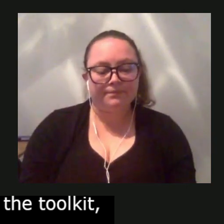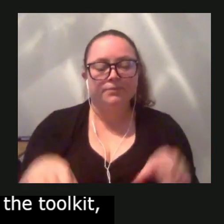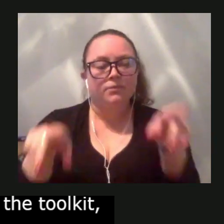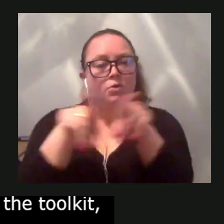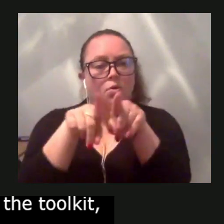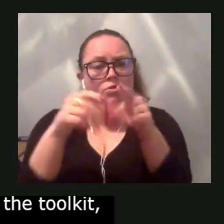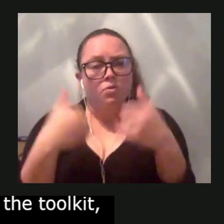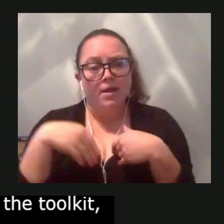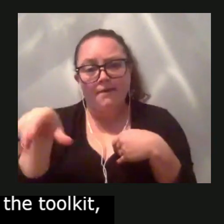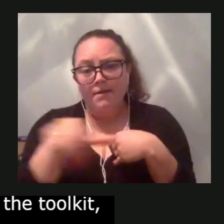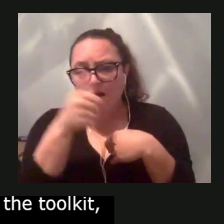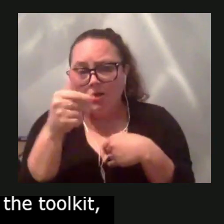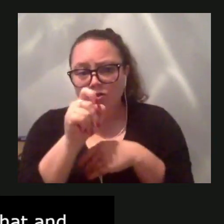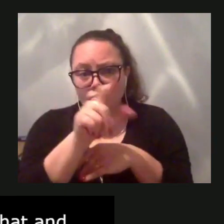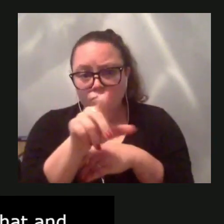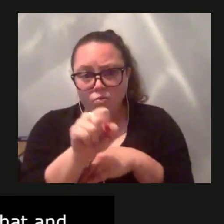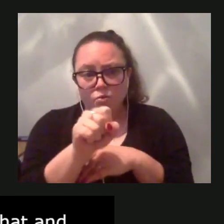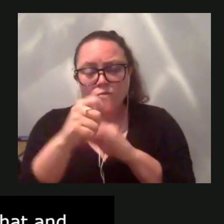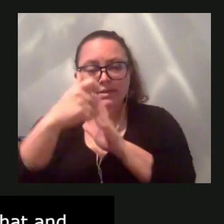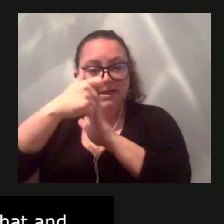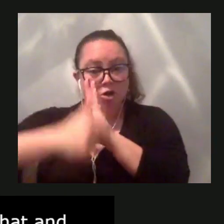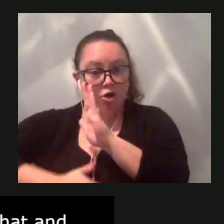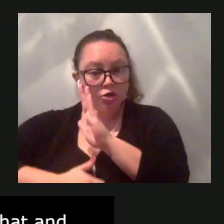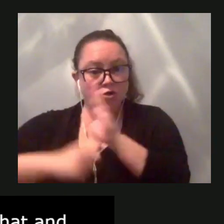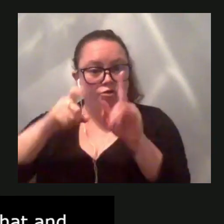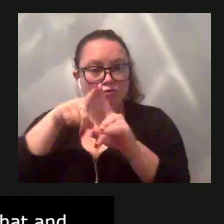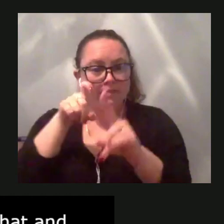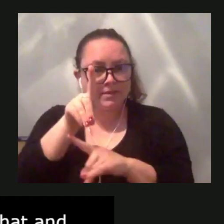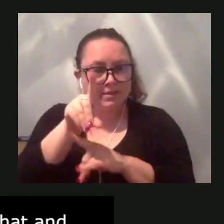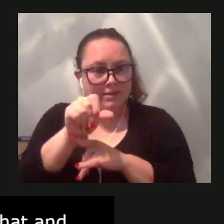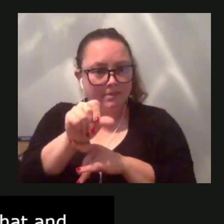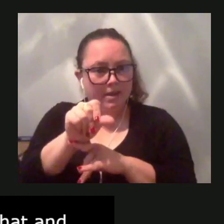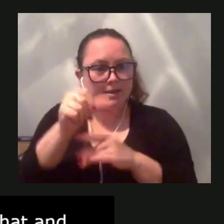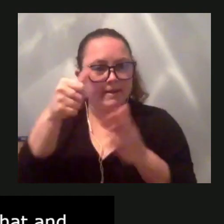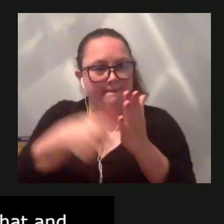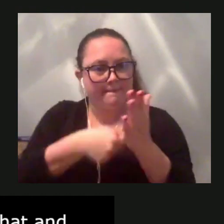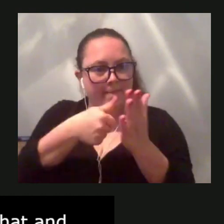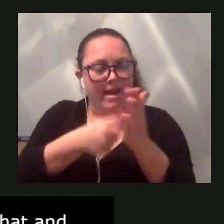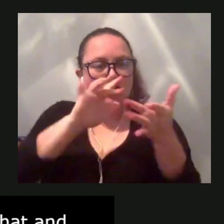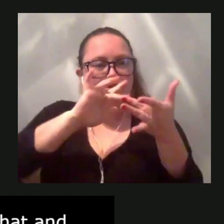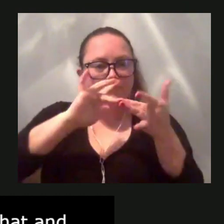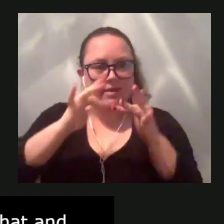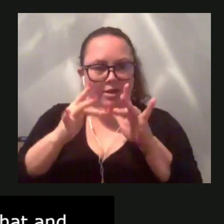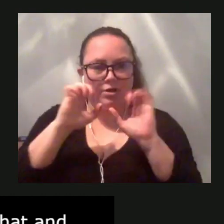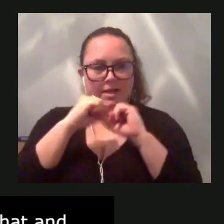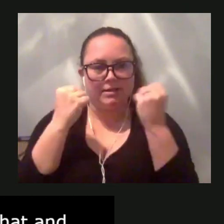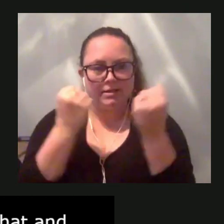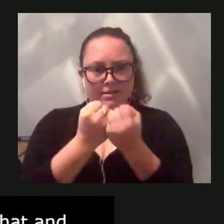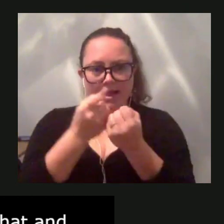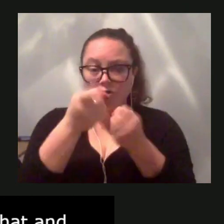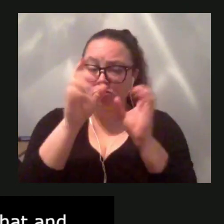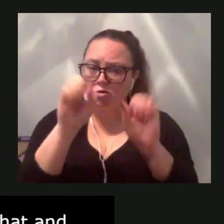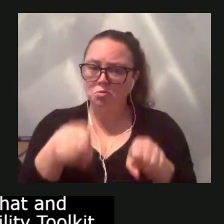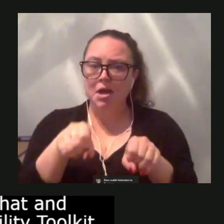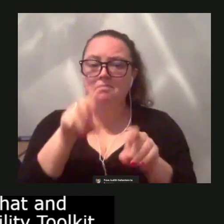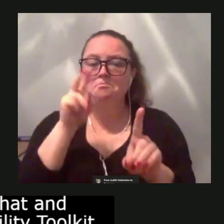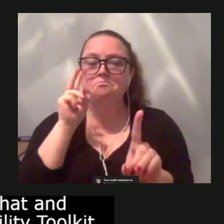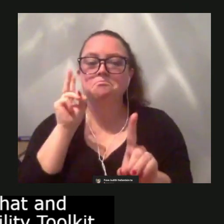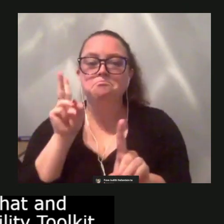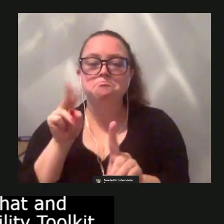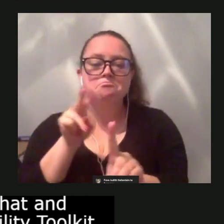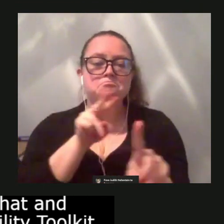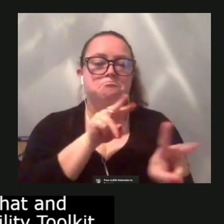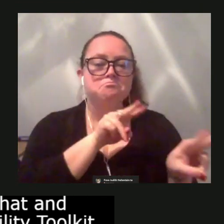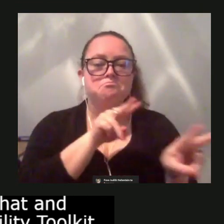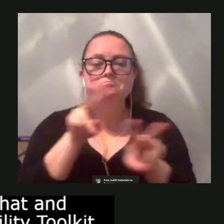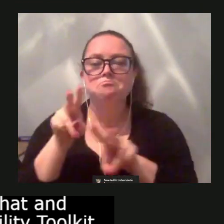articles on the Accessibility Toolkit page of the Internet Society. So you can go and explore. If you have